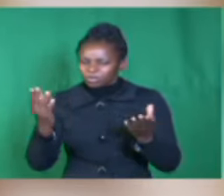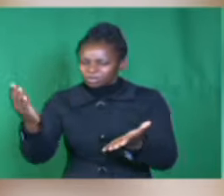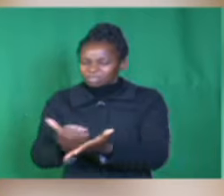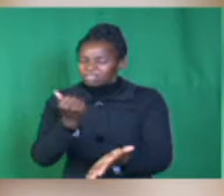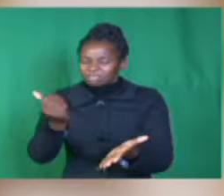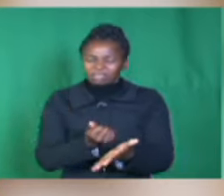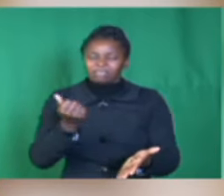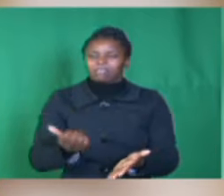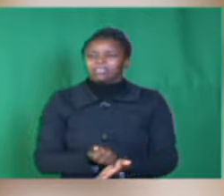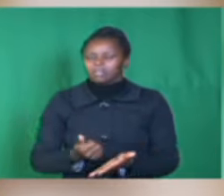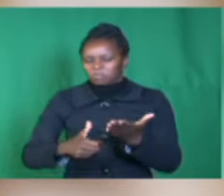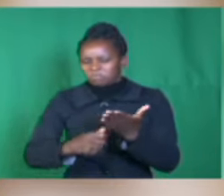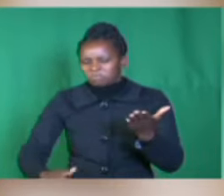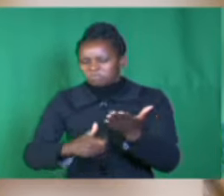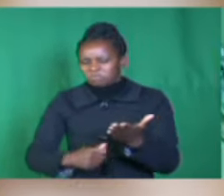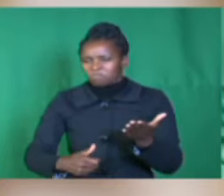a tax, of course.